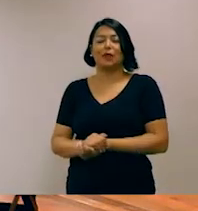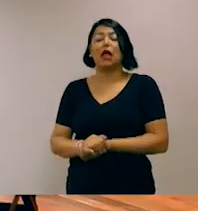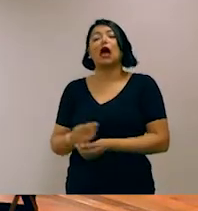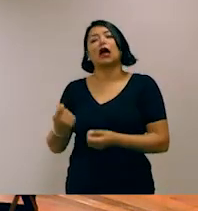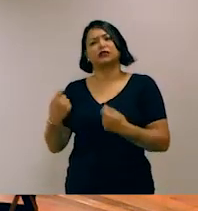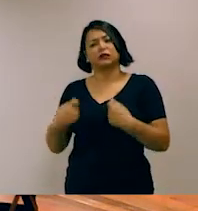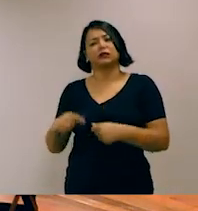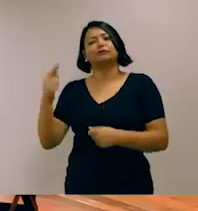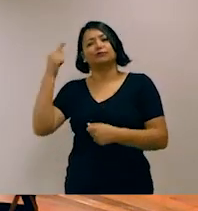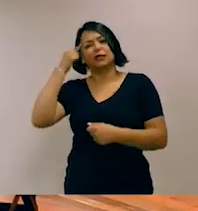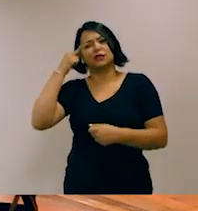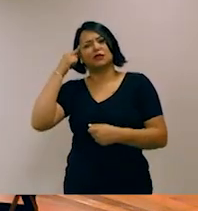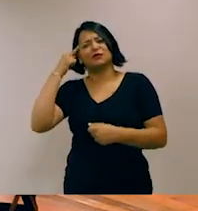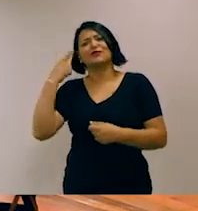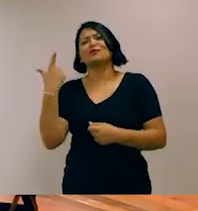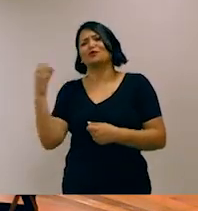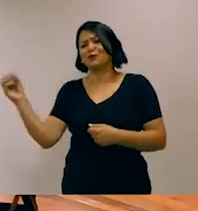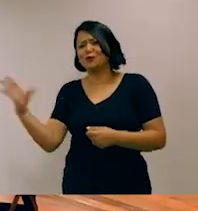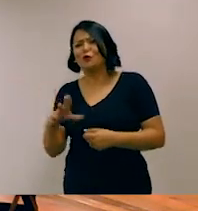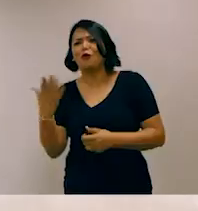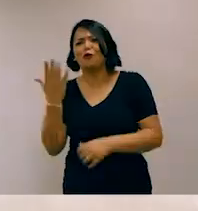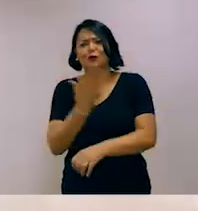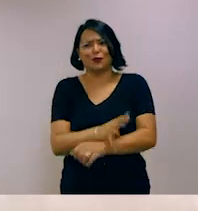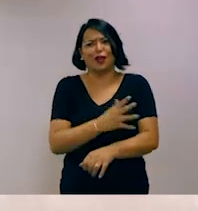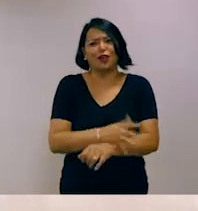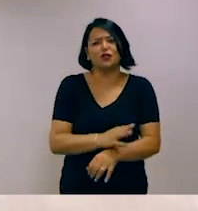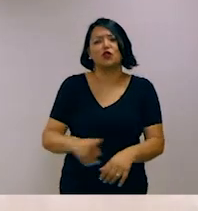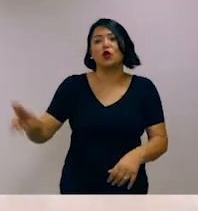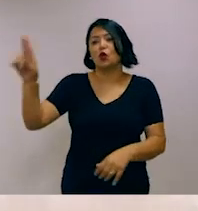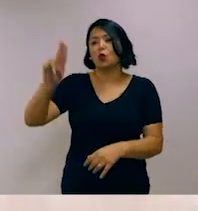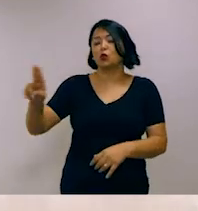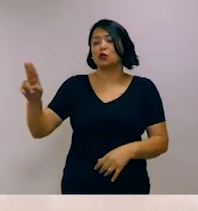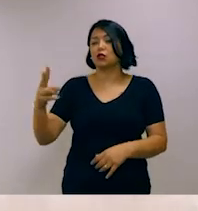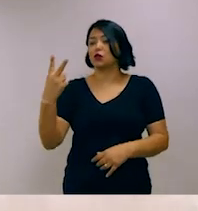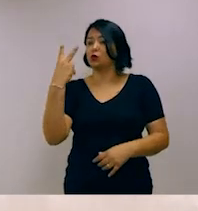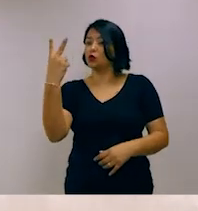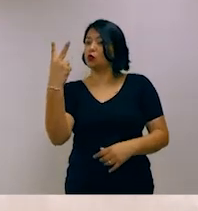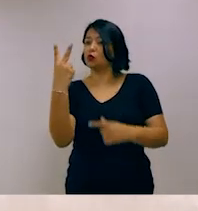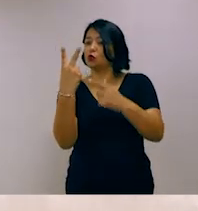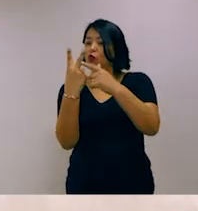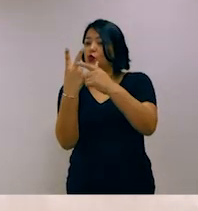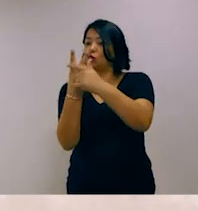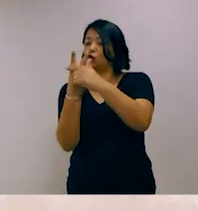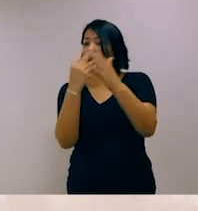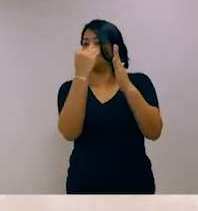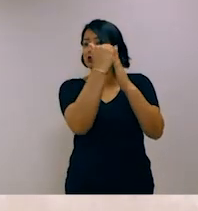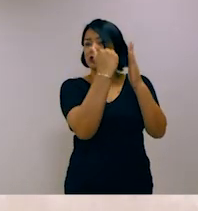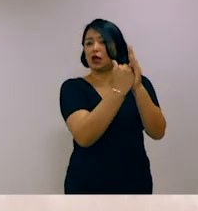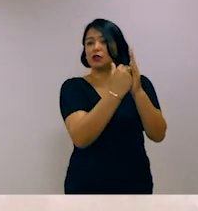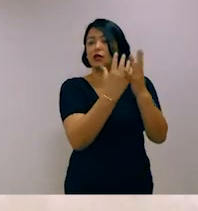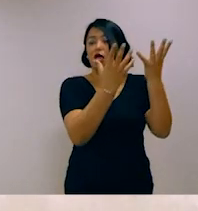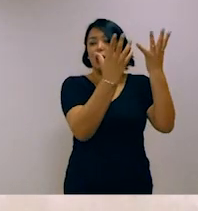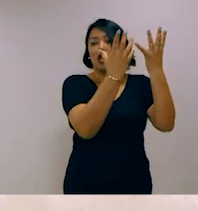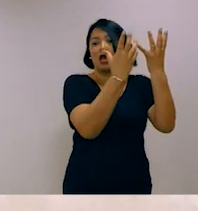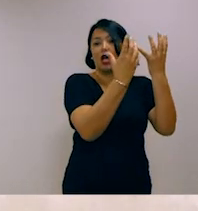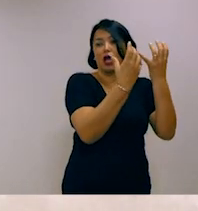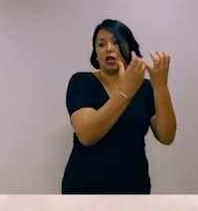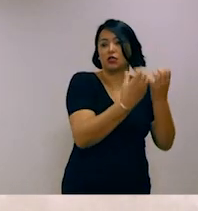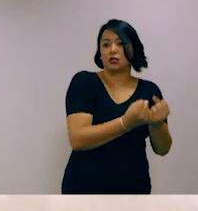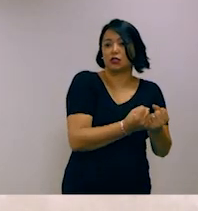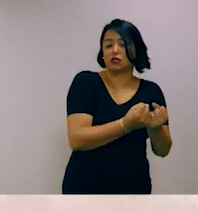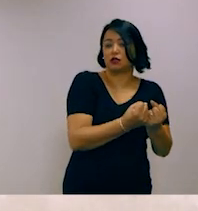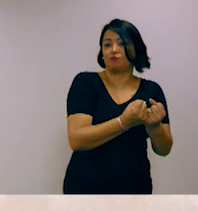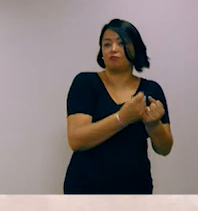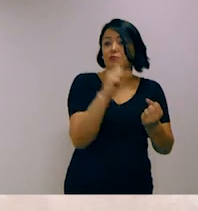class occurrences. And so we ended up carrying out another test using only two classes, approved and